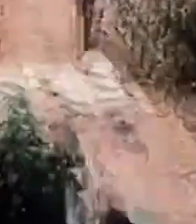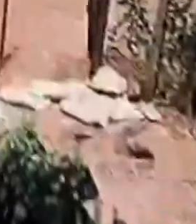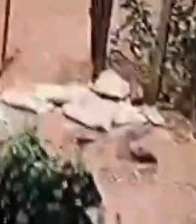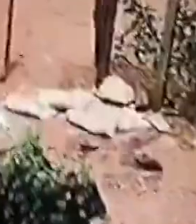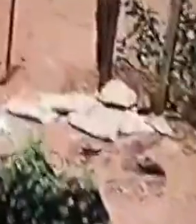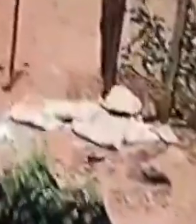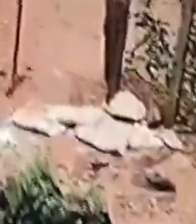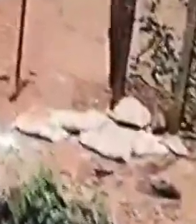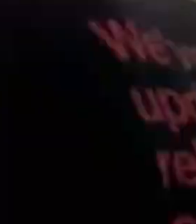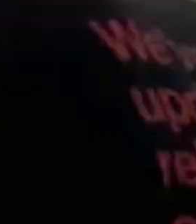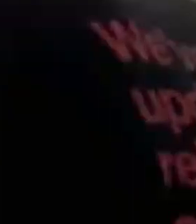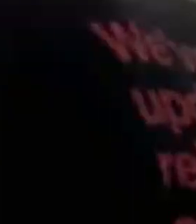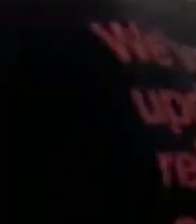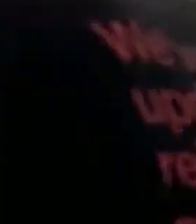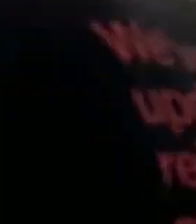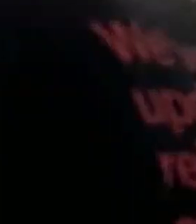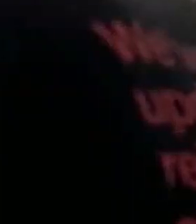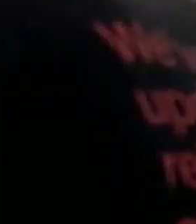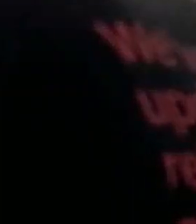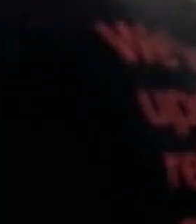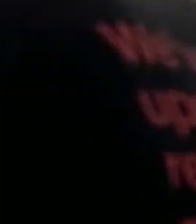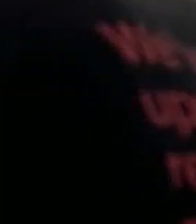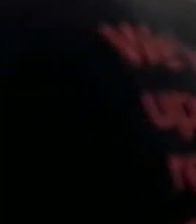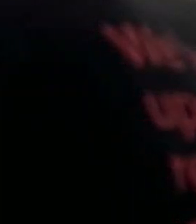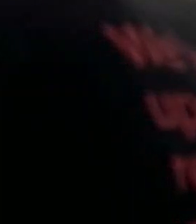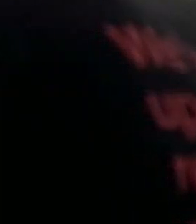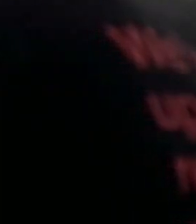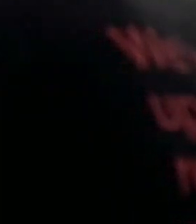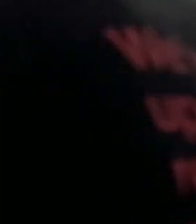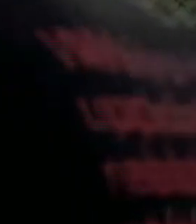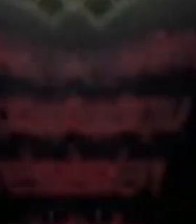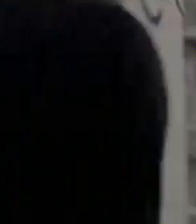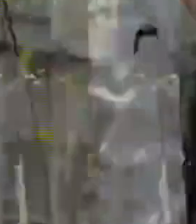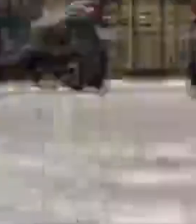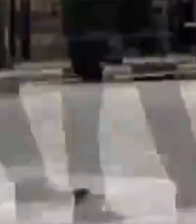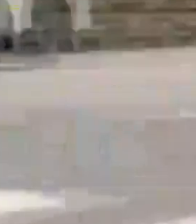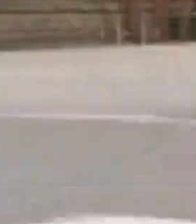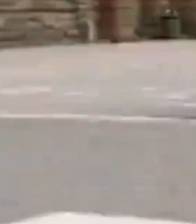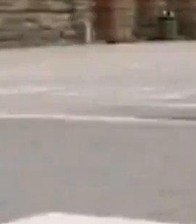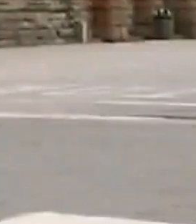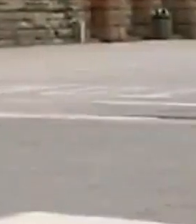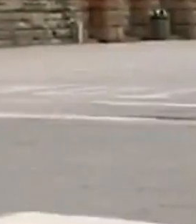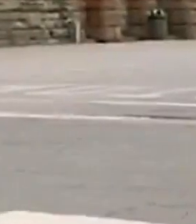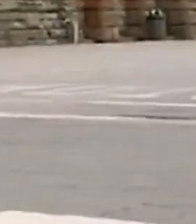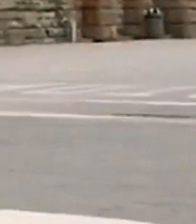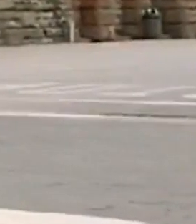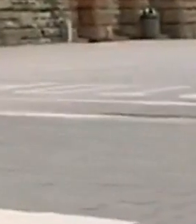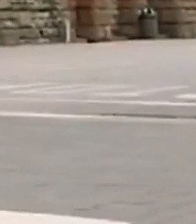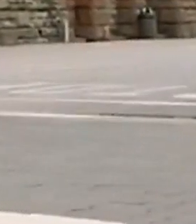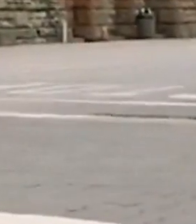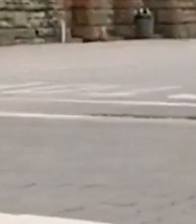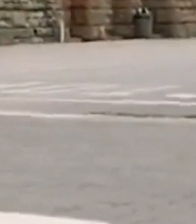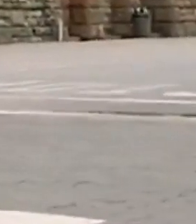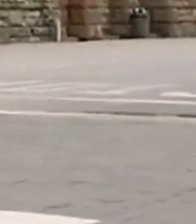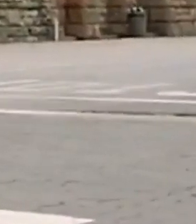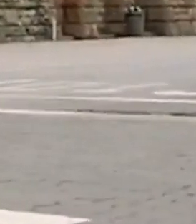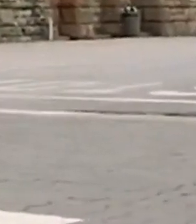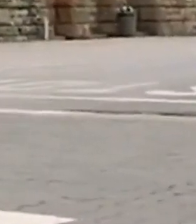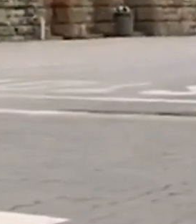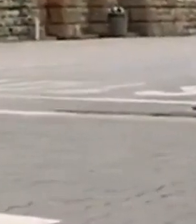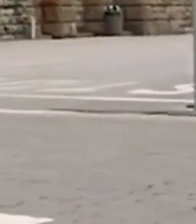Plus ka gore re kwešiša ka kudu-kudu ditaba tšeo di lego bohlokwa go wena fumana ditaba tsa matšhabeng ka leleme la